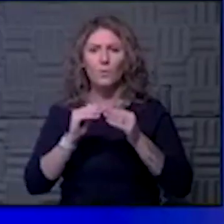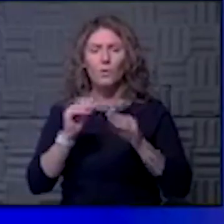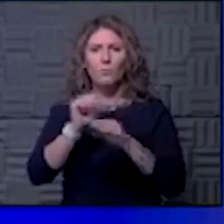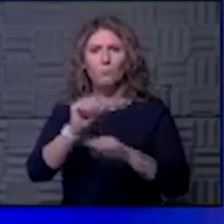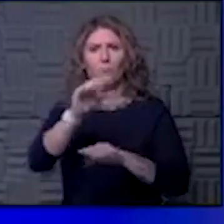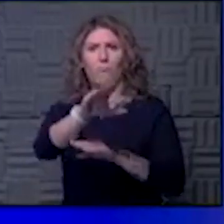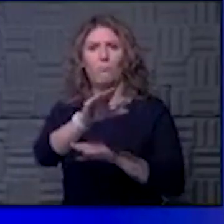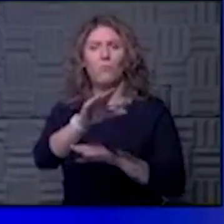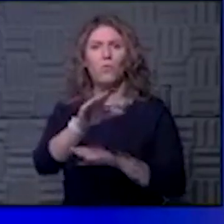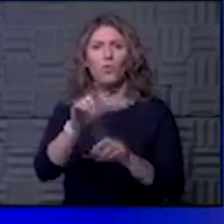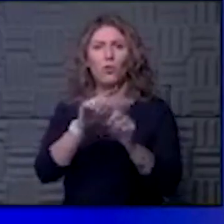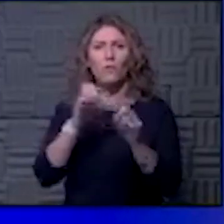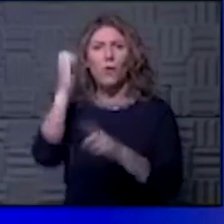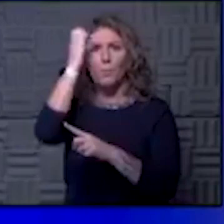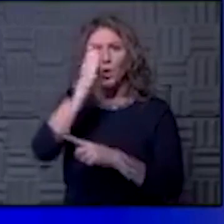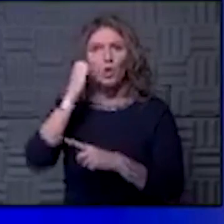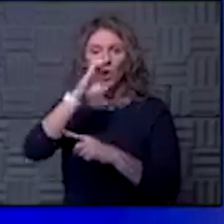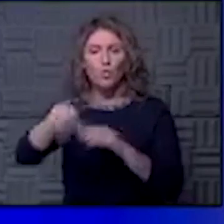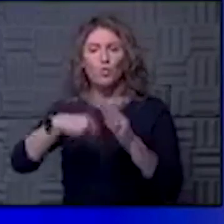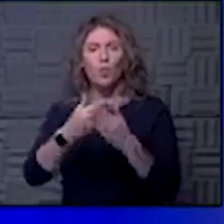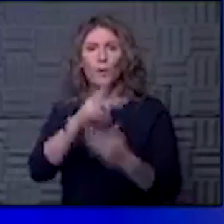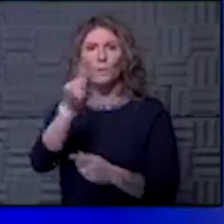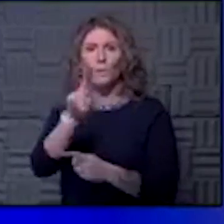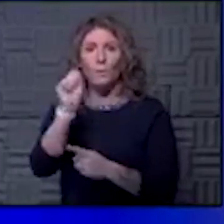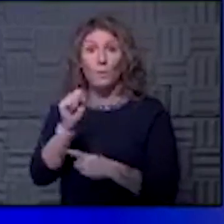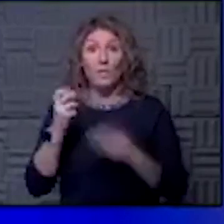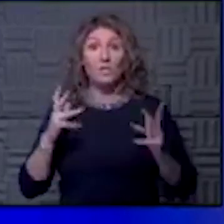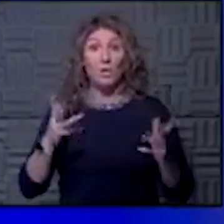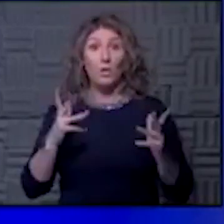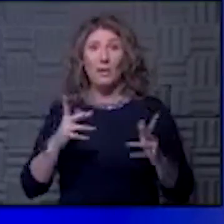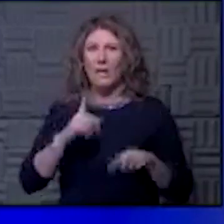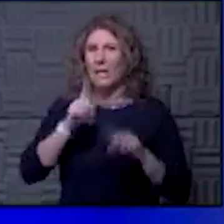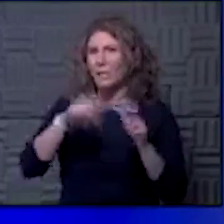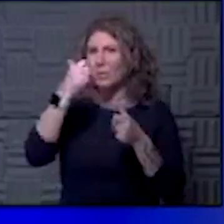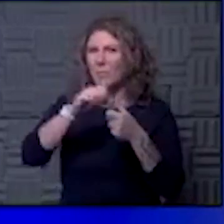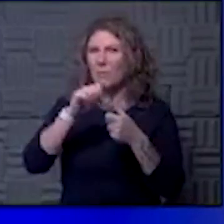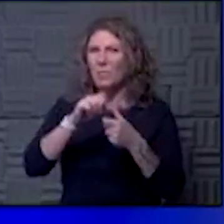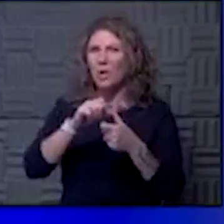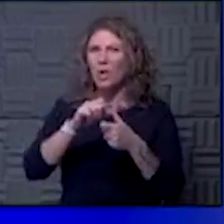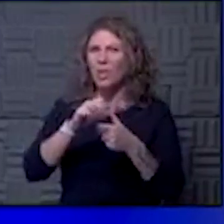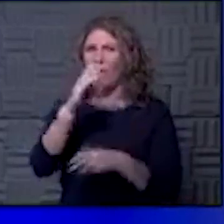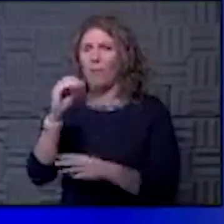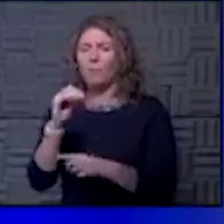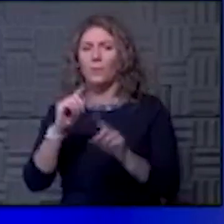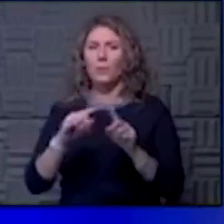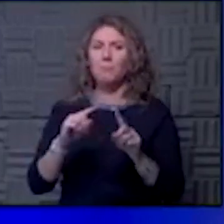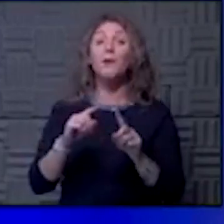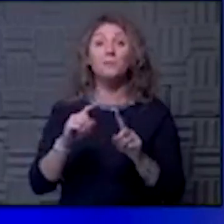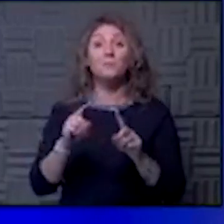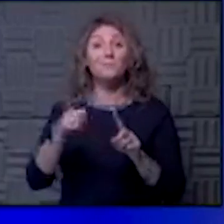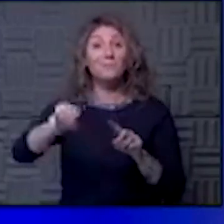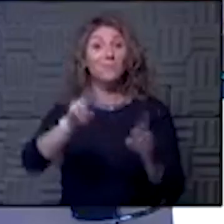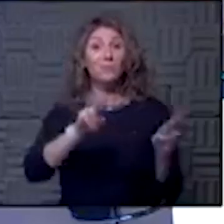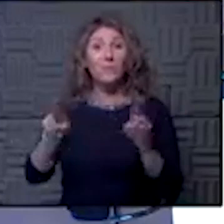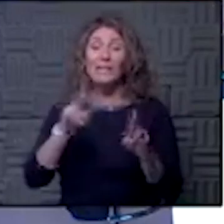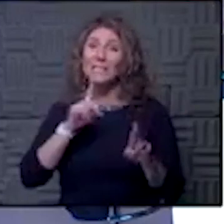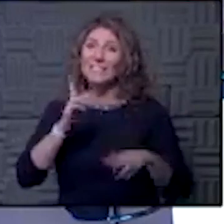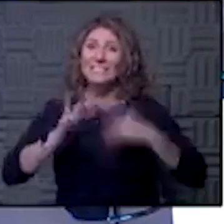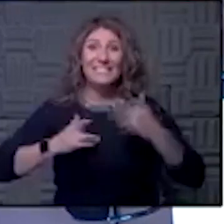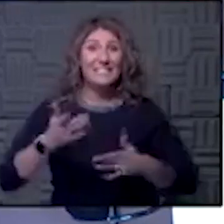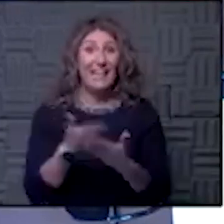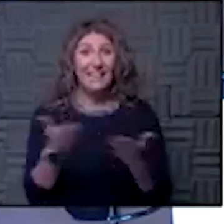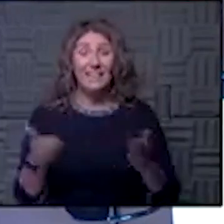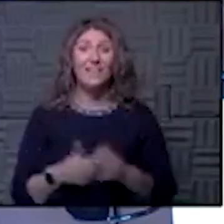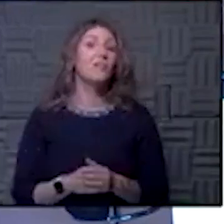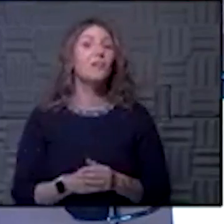shipment of doses from Europe arrived in the United States already. So, and I can't remember what company that was, but they are getting ready. These are exciting things.